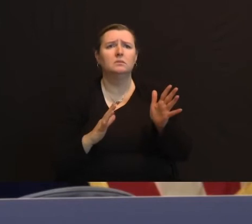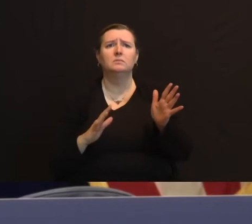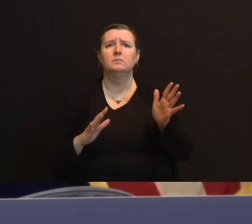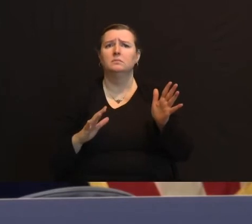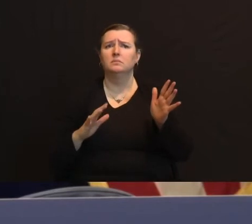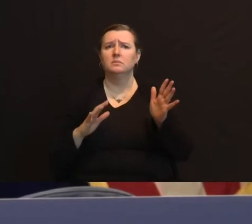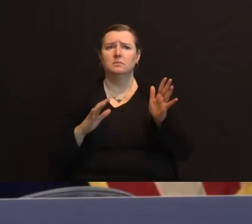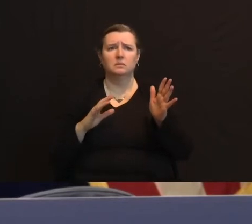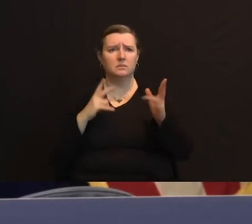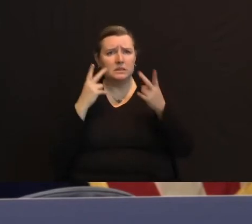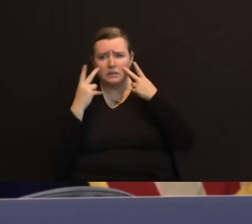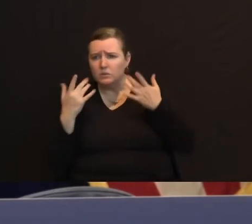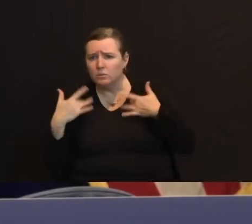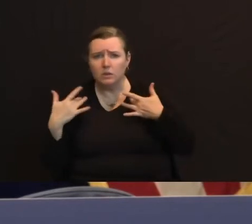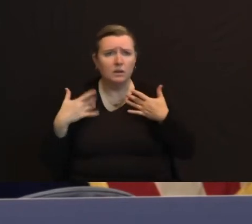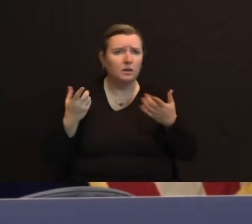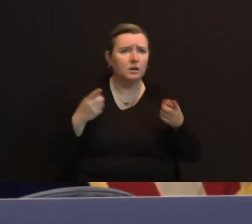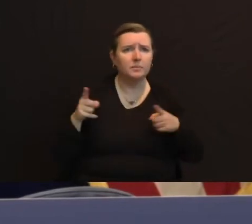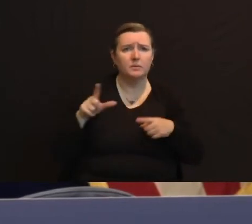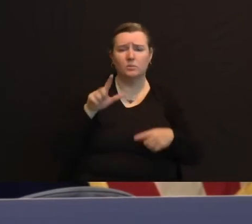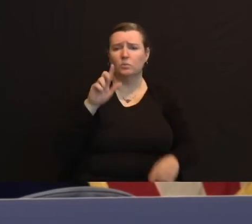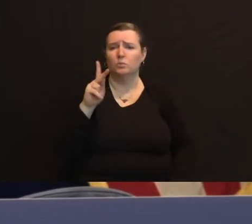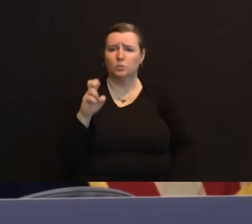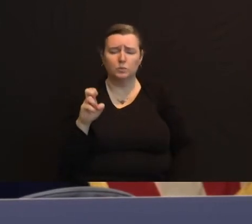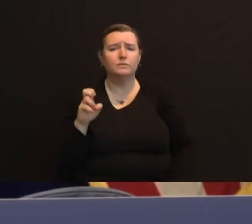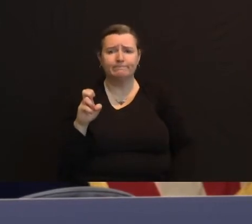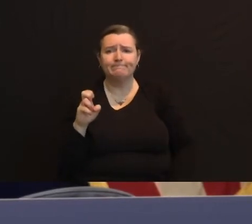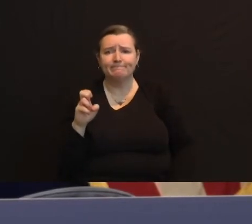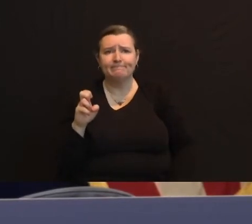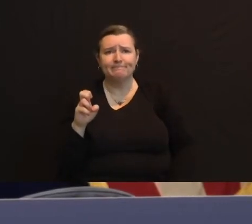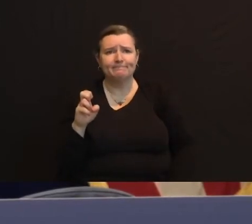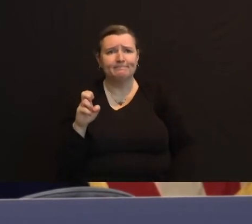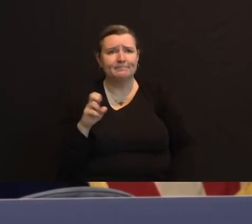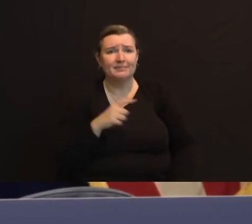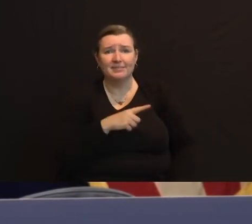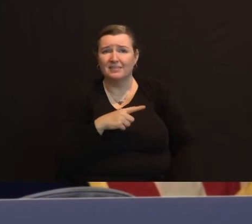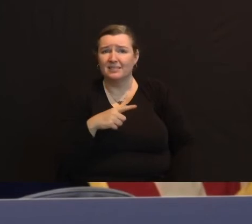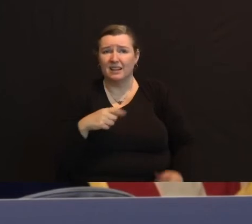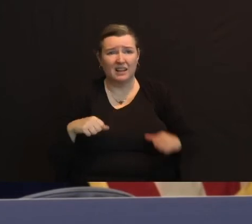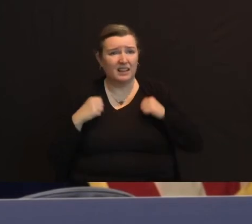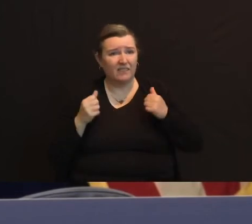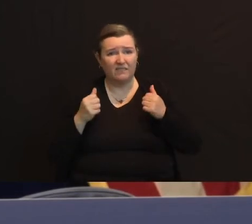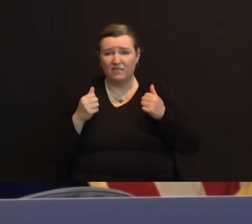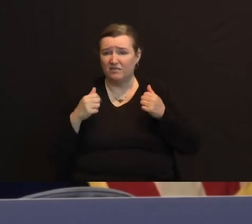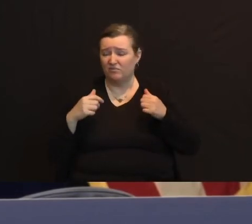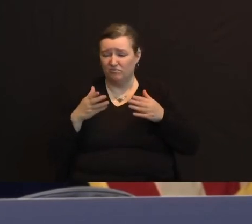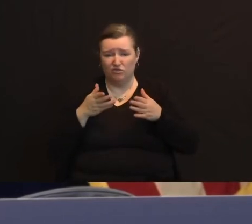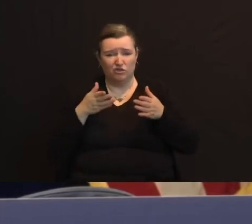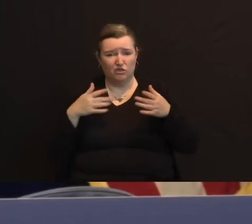With regards to Luke, just had a life of service, even though it was short. He was an Eagle